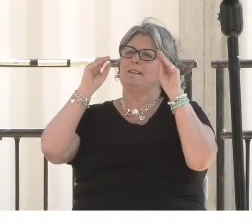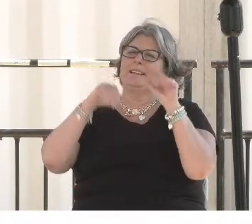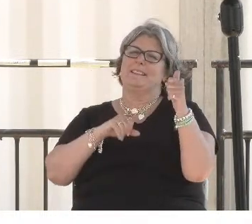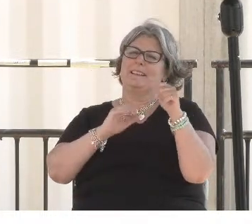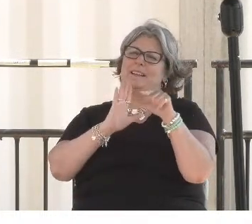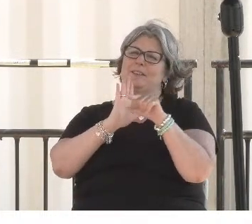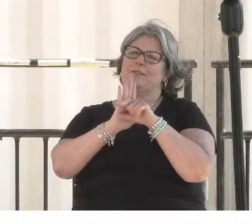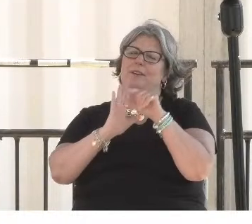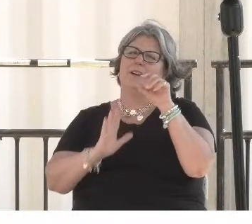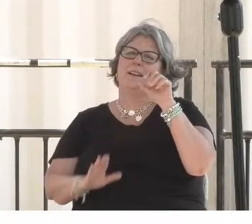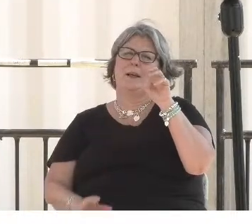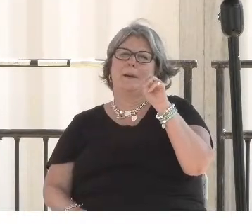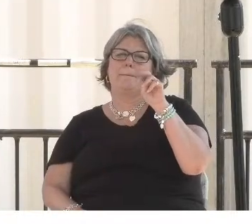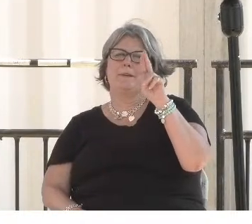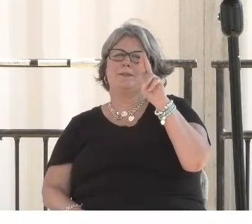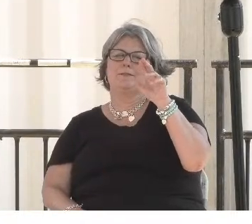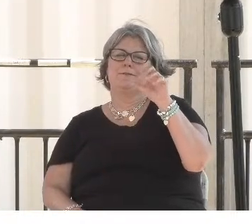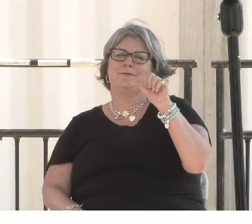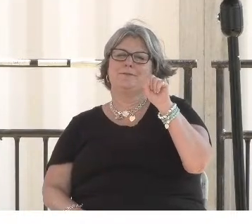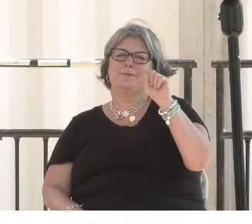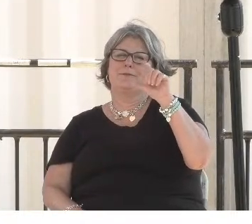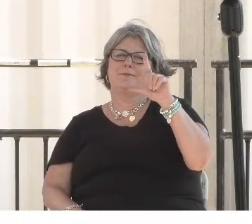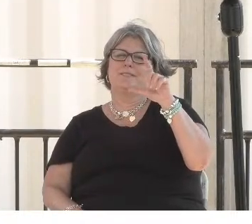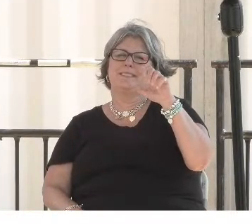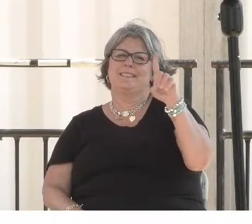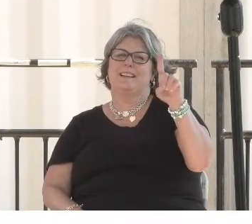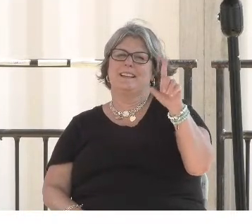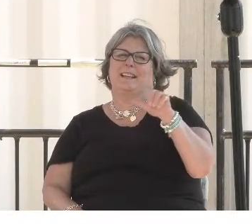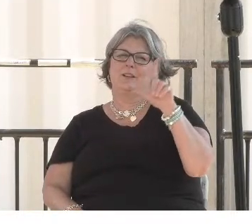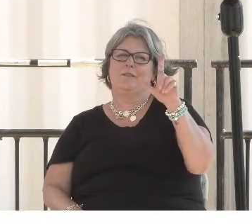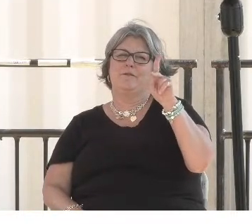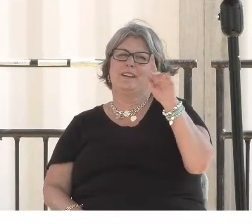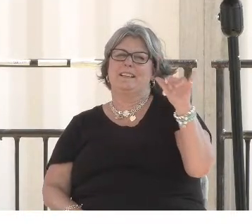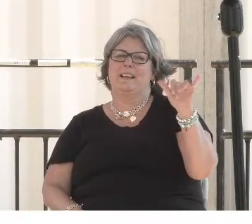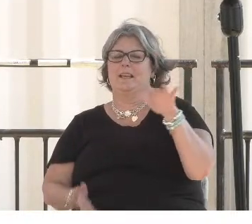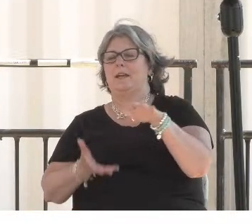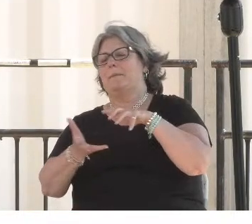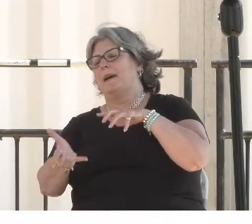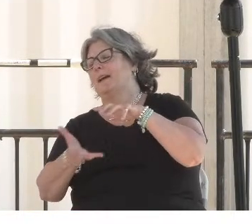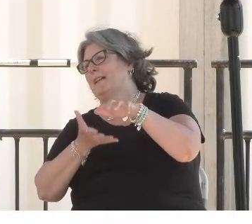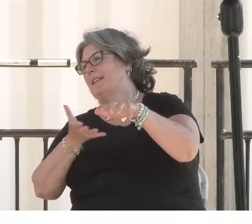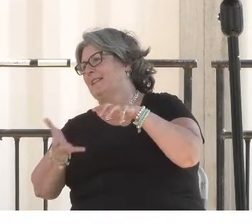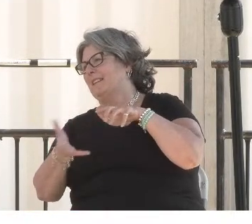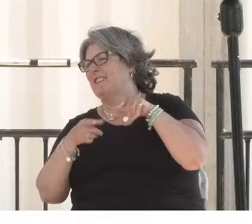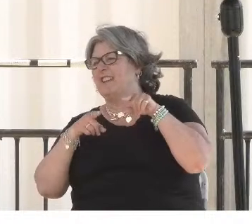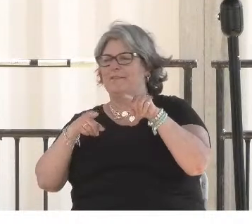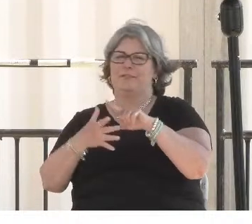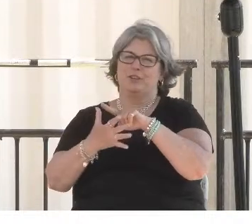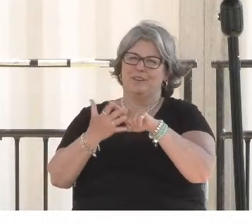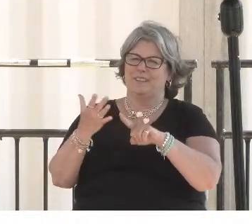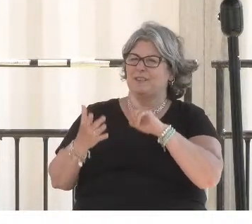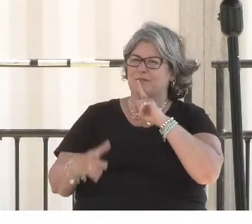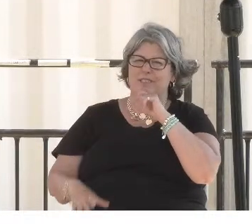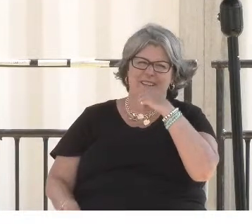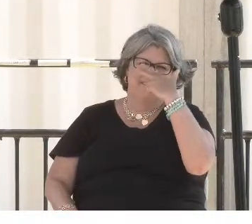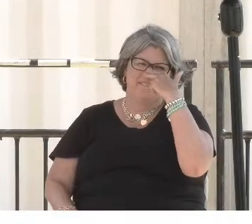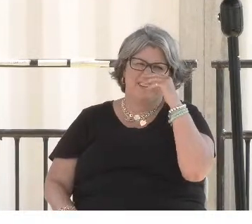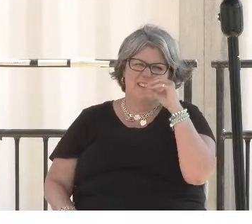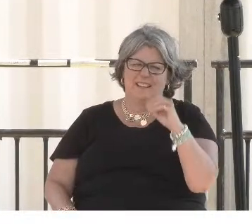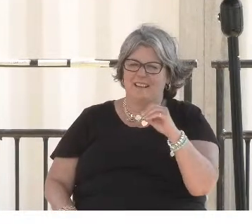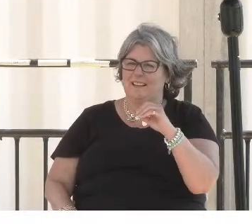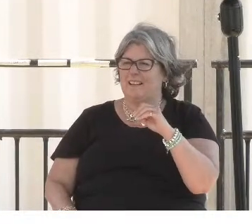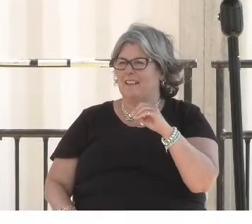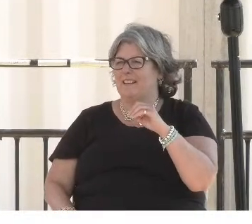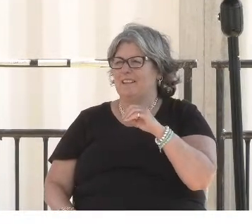Mr. Sled, in Louisville, Kentucky, and he made us laugh during things that weren't funny, like dissecting a